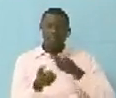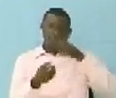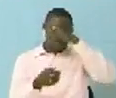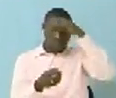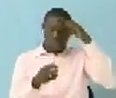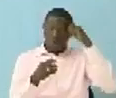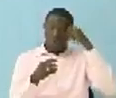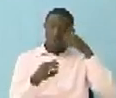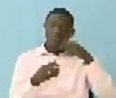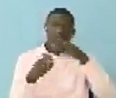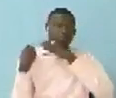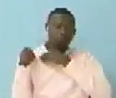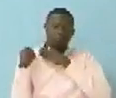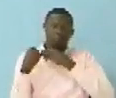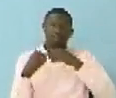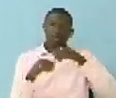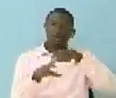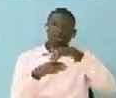panel has done.